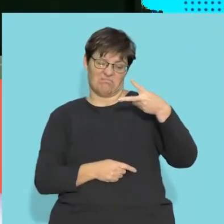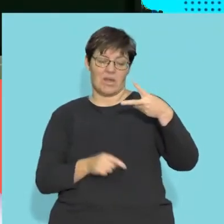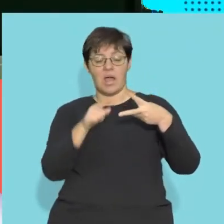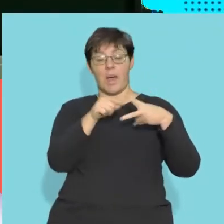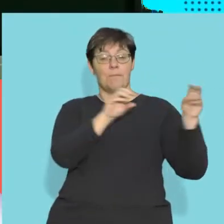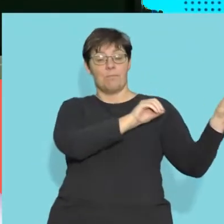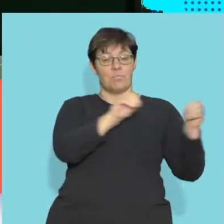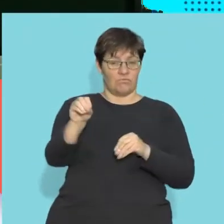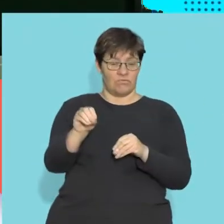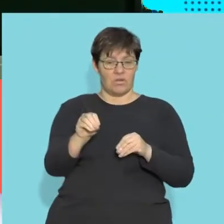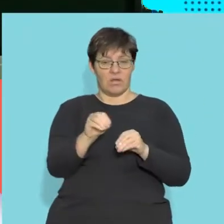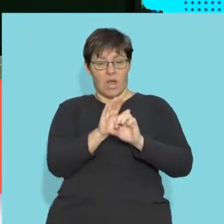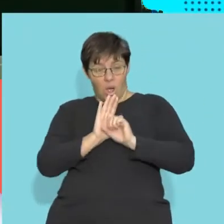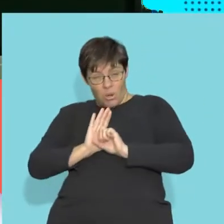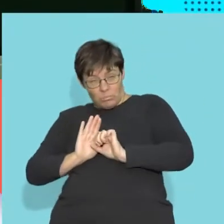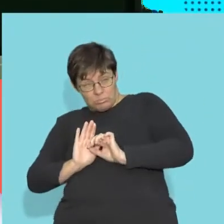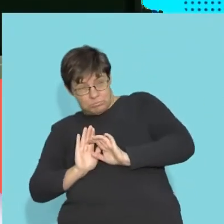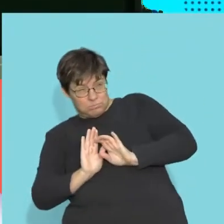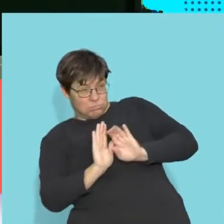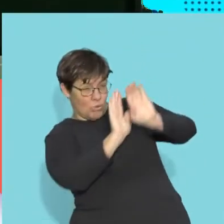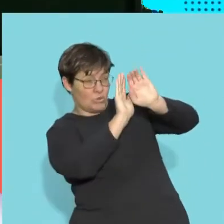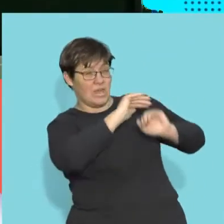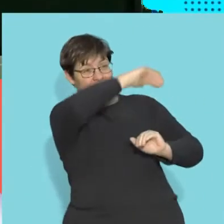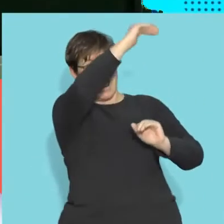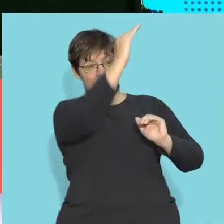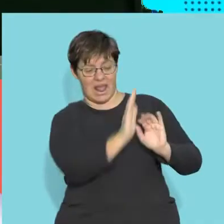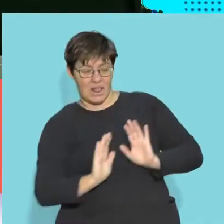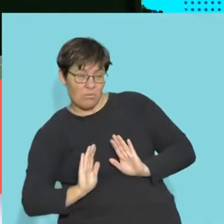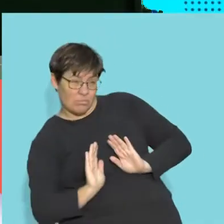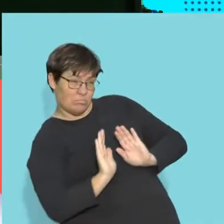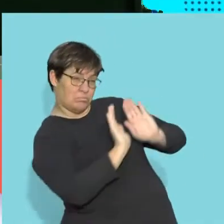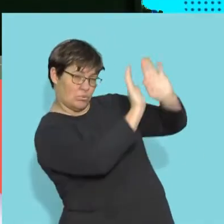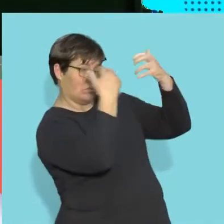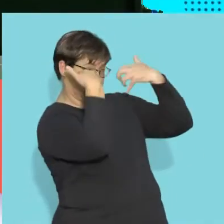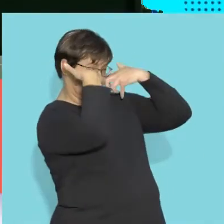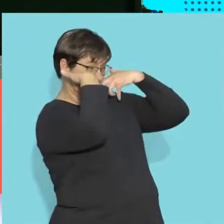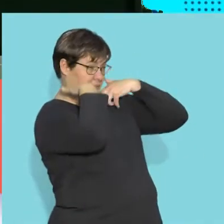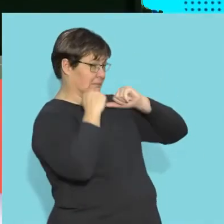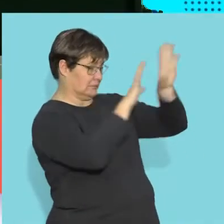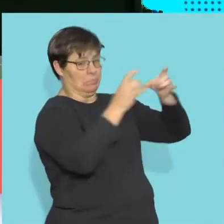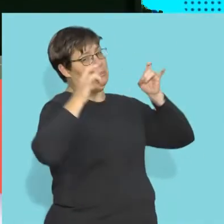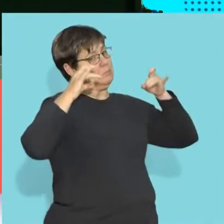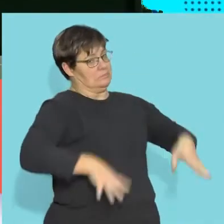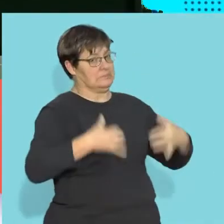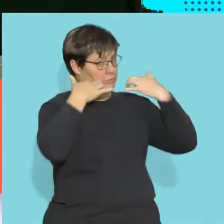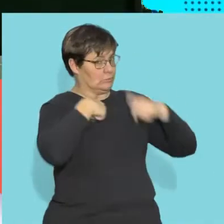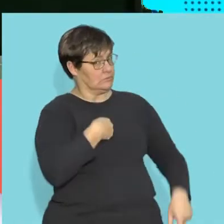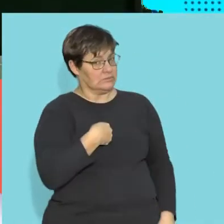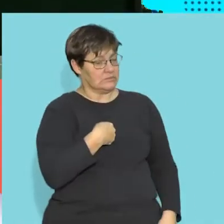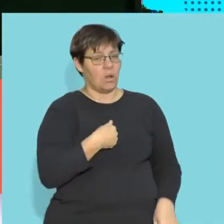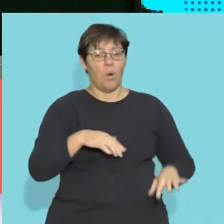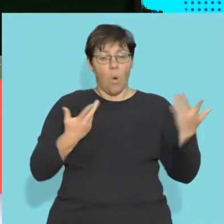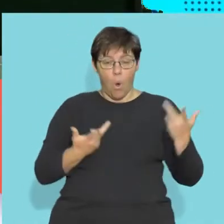I can move you, pushing you up the hill, right, which means I'm going to sweat, and I don't do sweat.